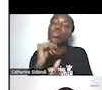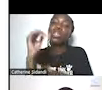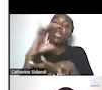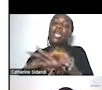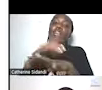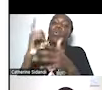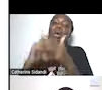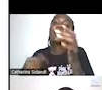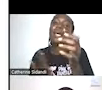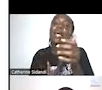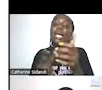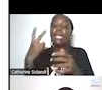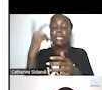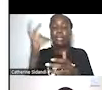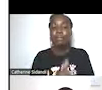at.